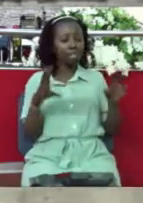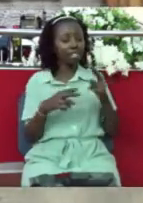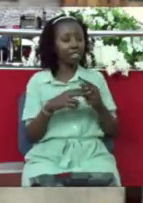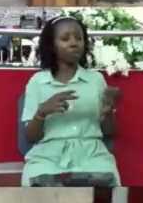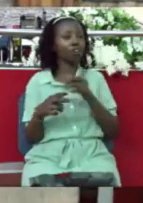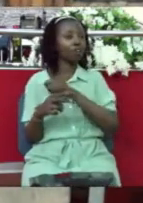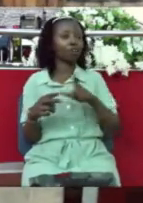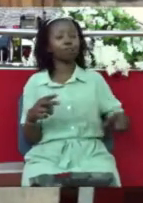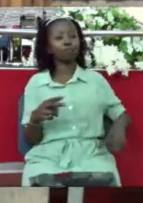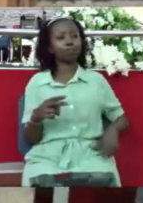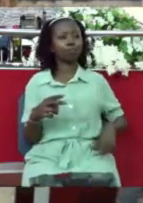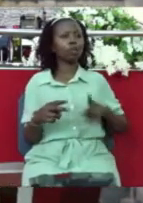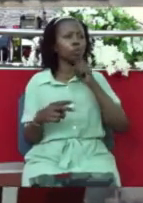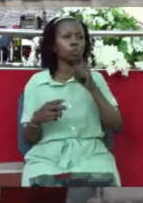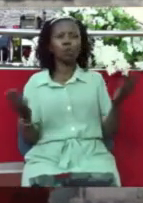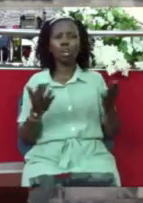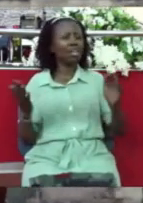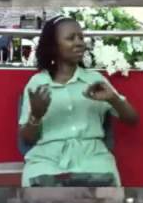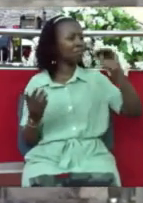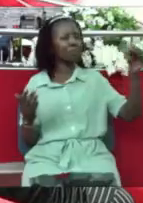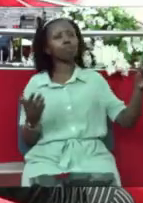Lord. Whatever mountain that is,